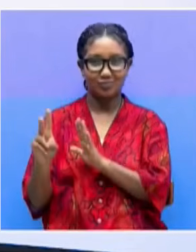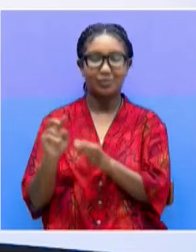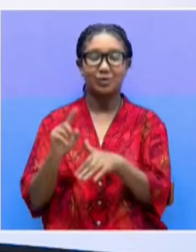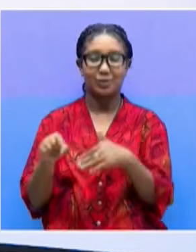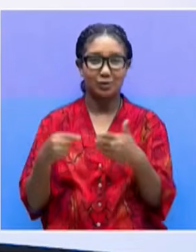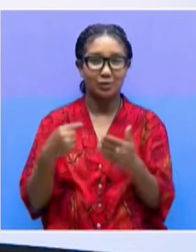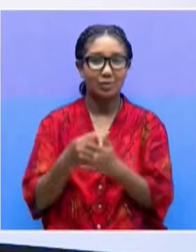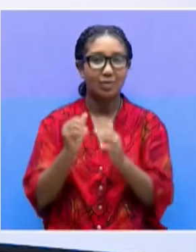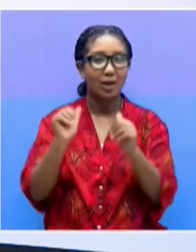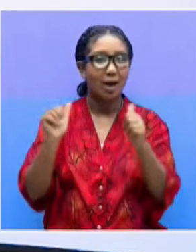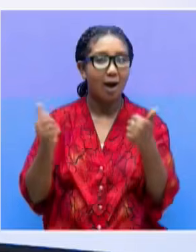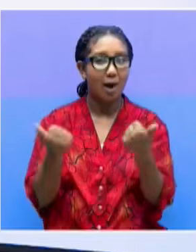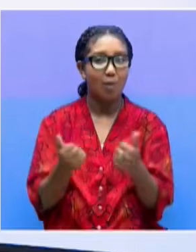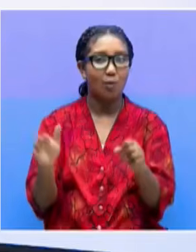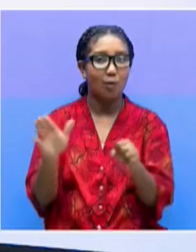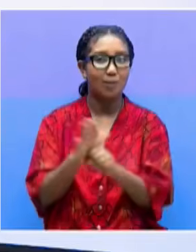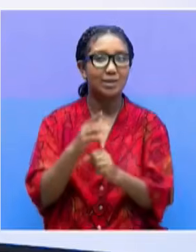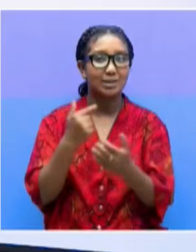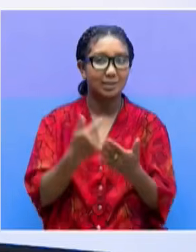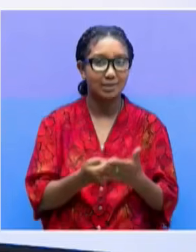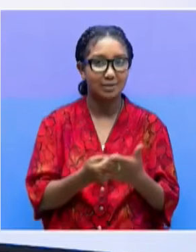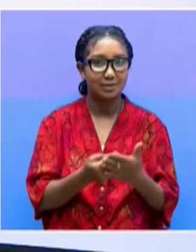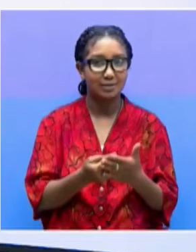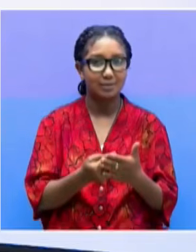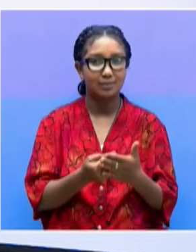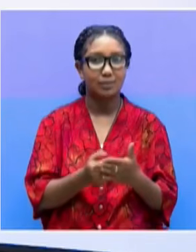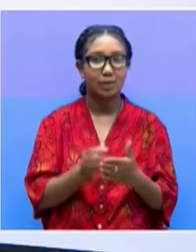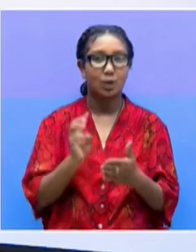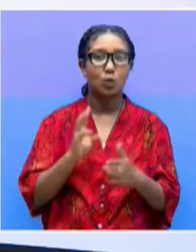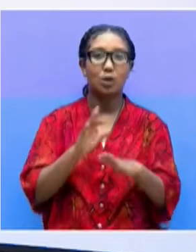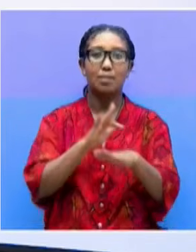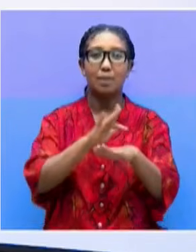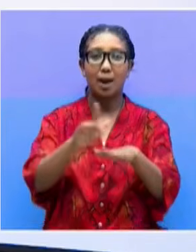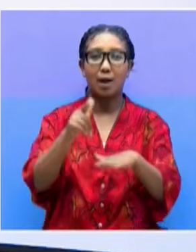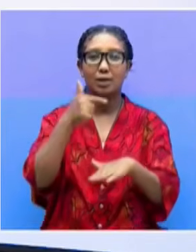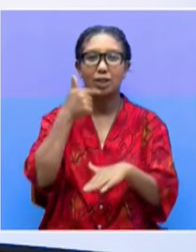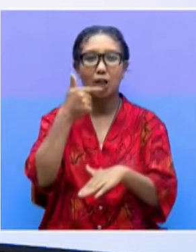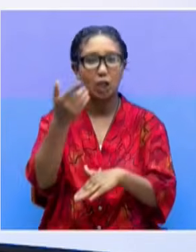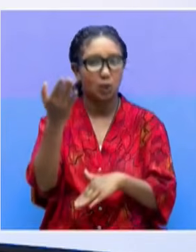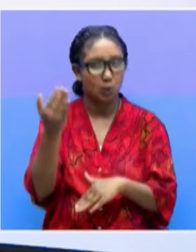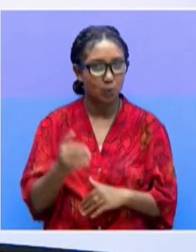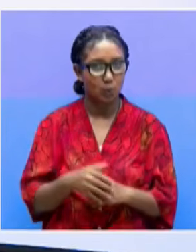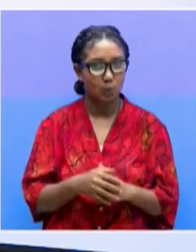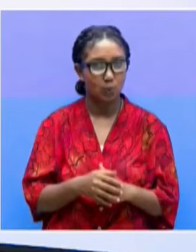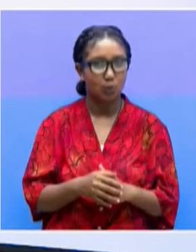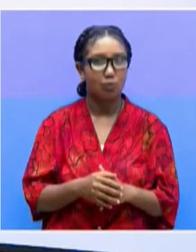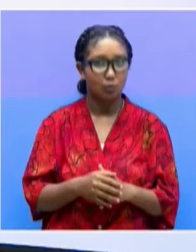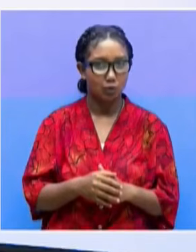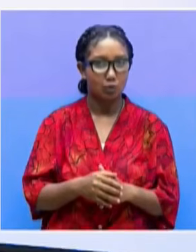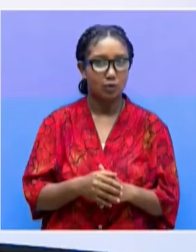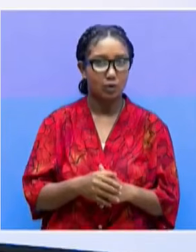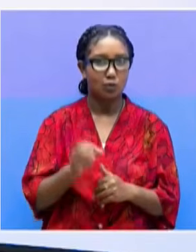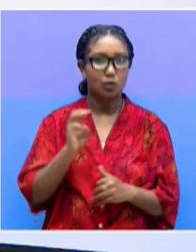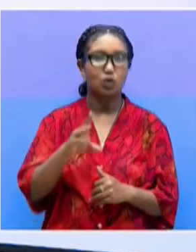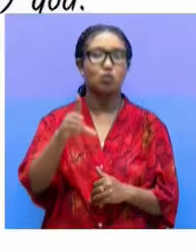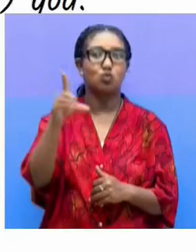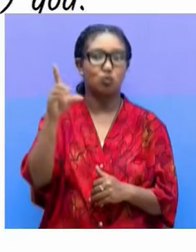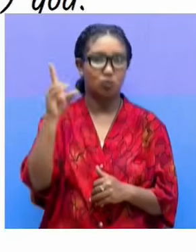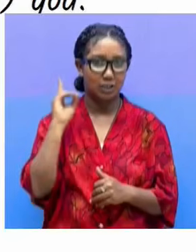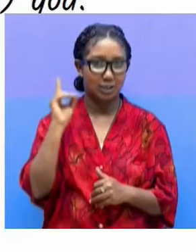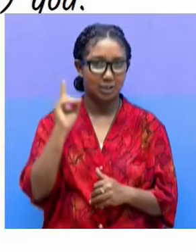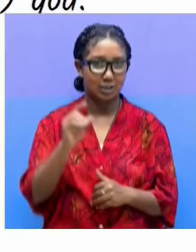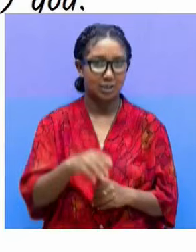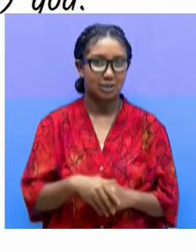so how do we need to complete this one? We blank tell you. We would, yes.